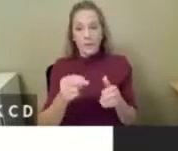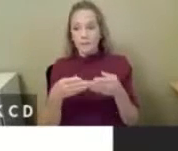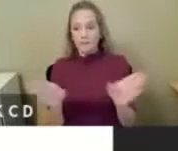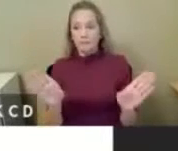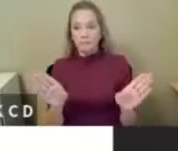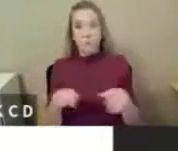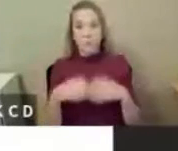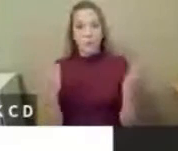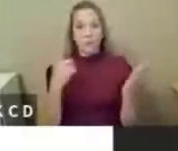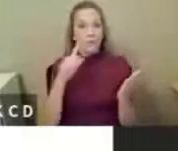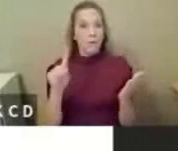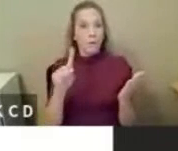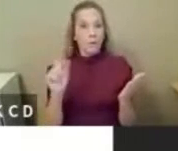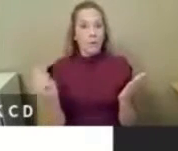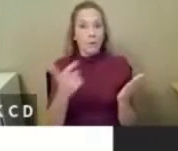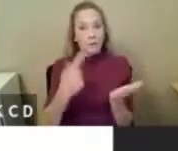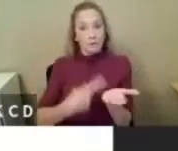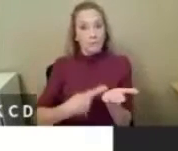I'm